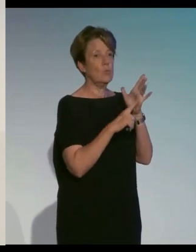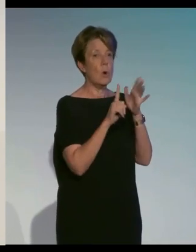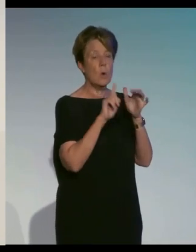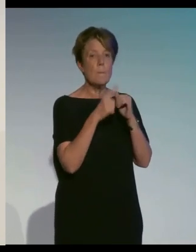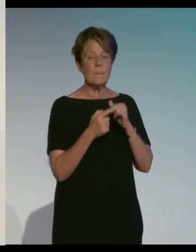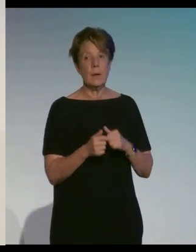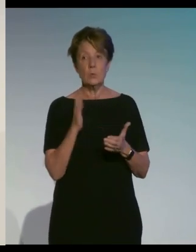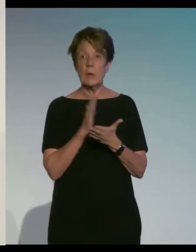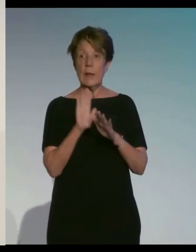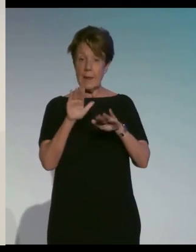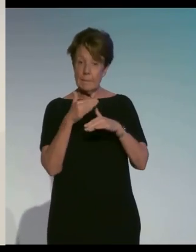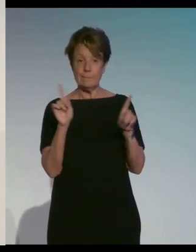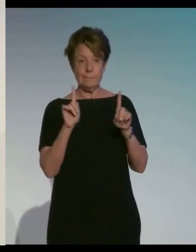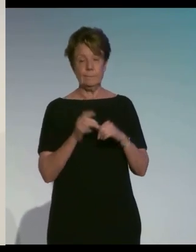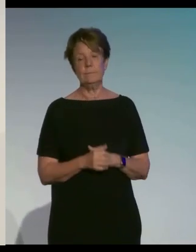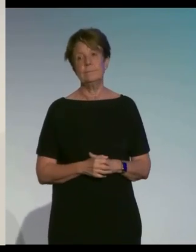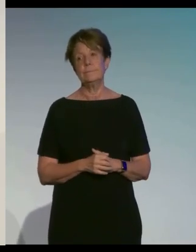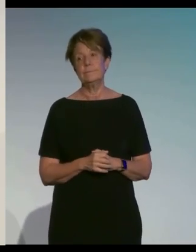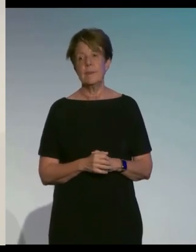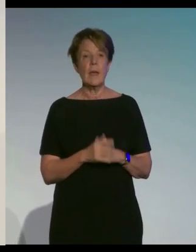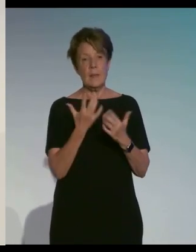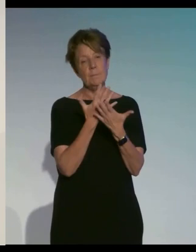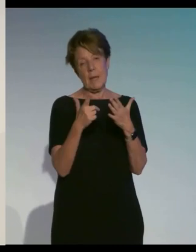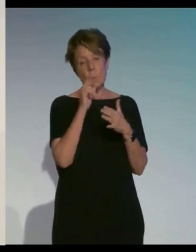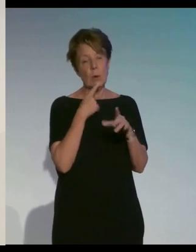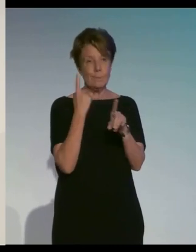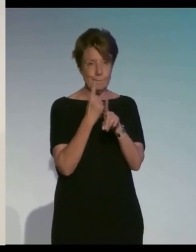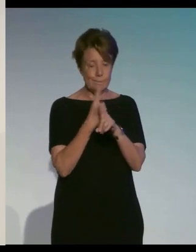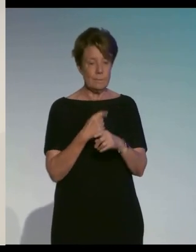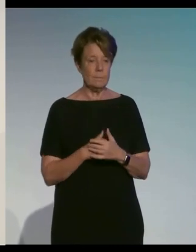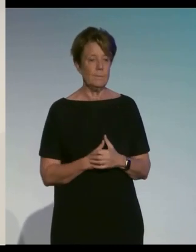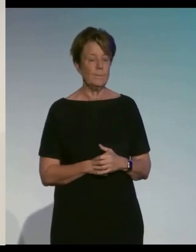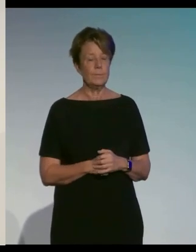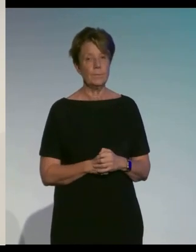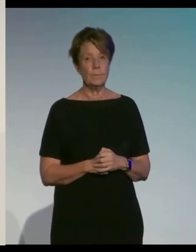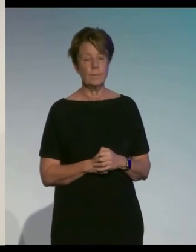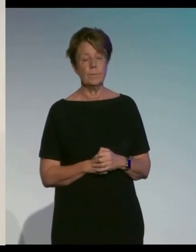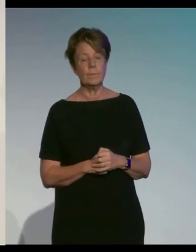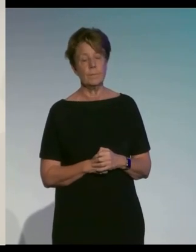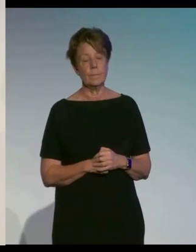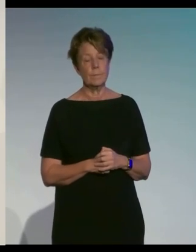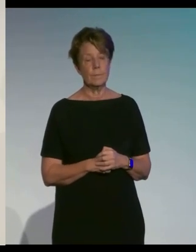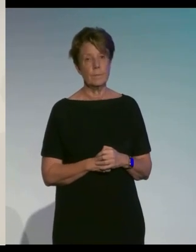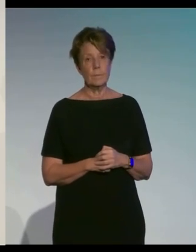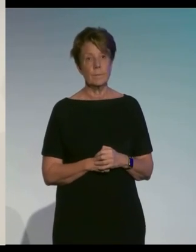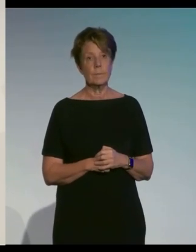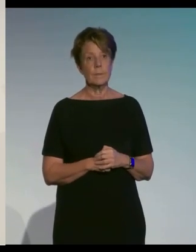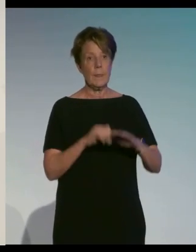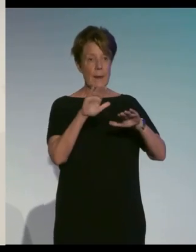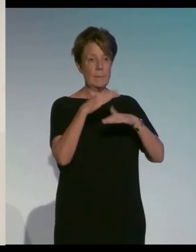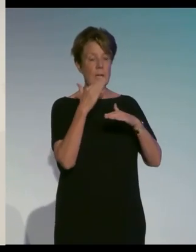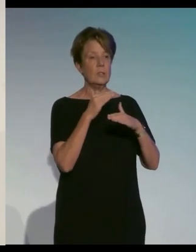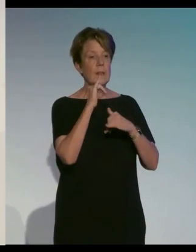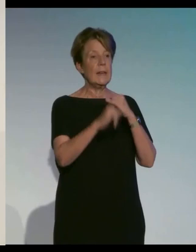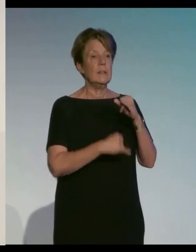the main limitation, and there are many that you could talk about, is the limitation that international law